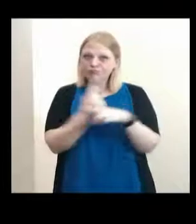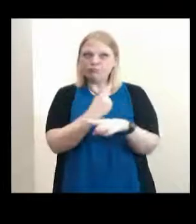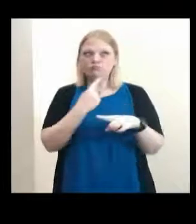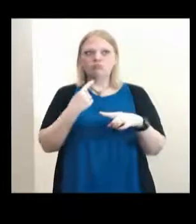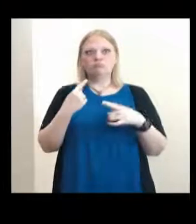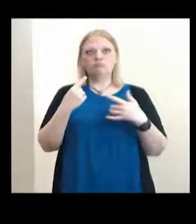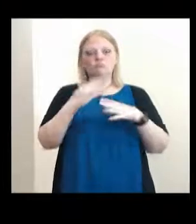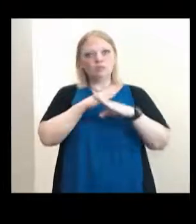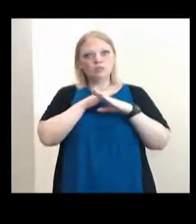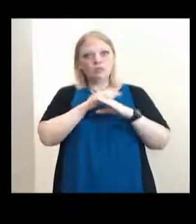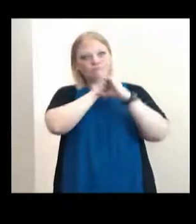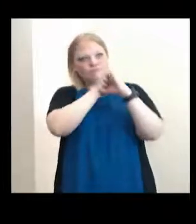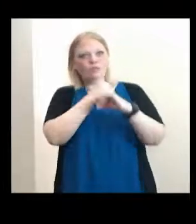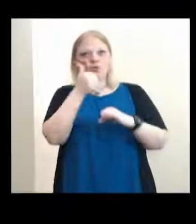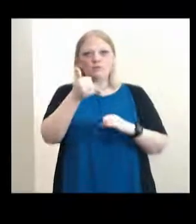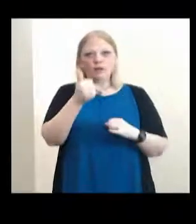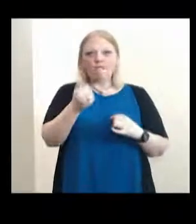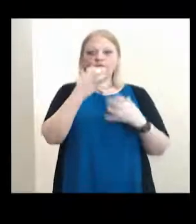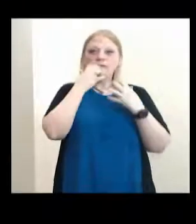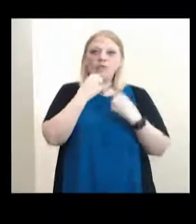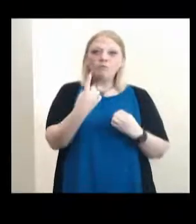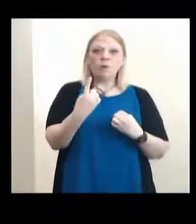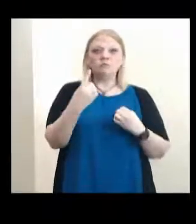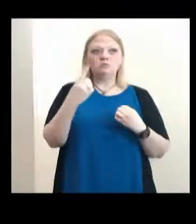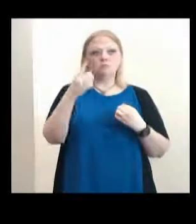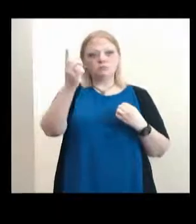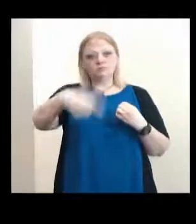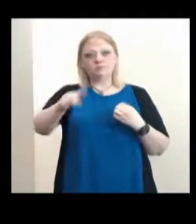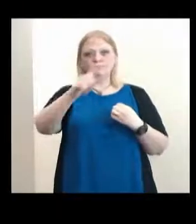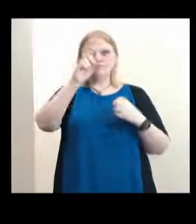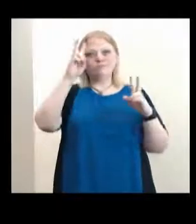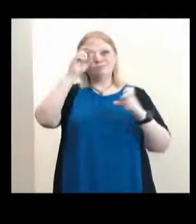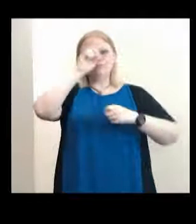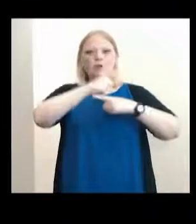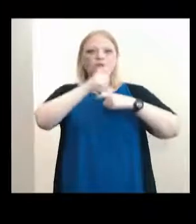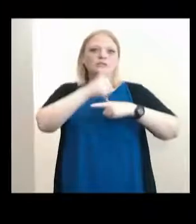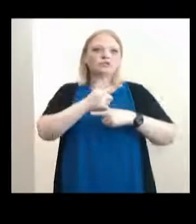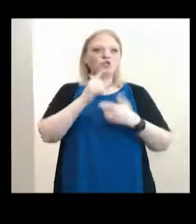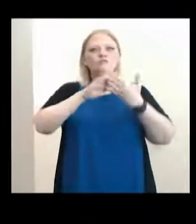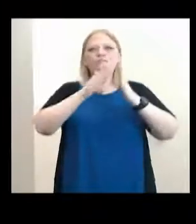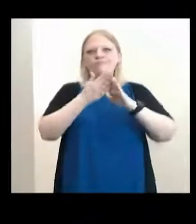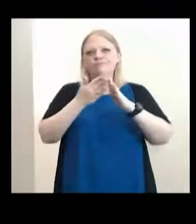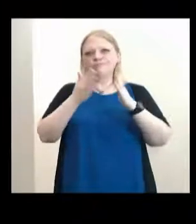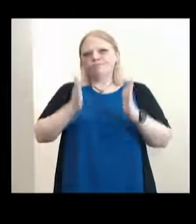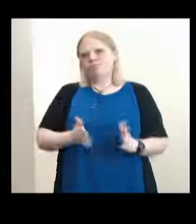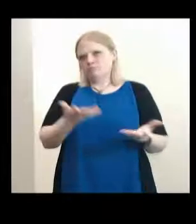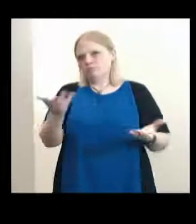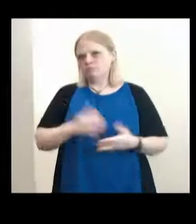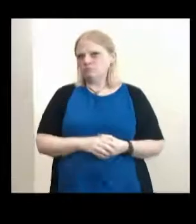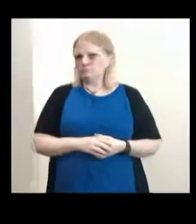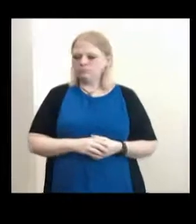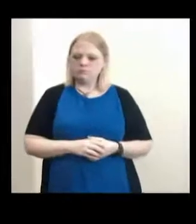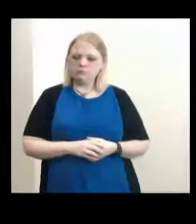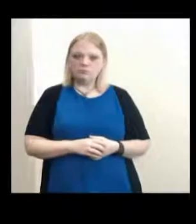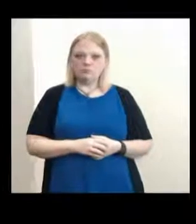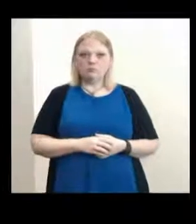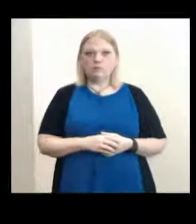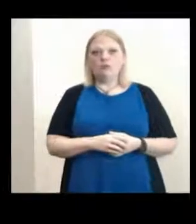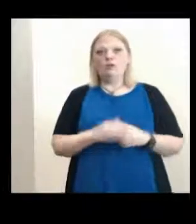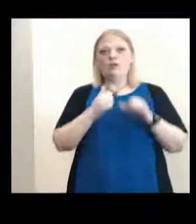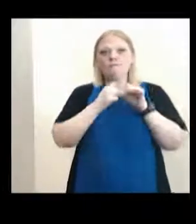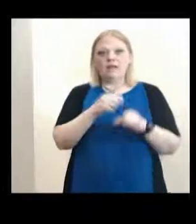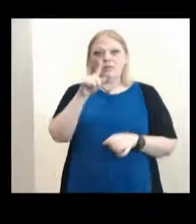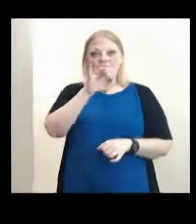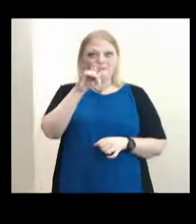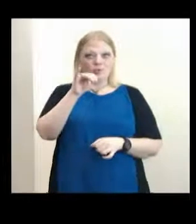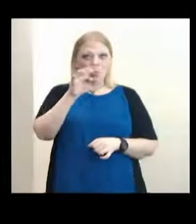ourselves and our loved ones and our fellow brothers and sisters in the community. Looking at the rates by zip